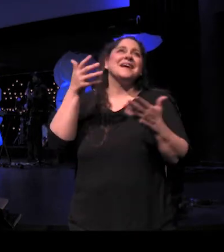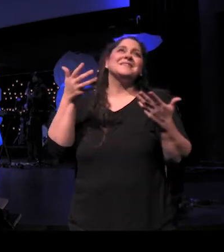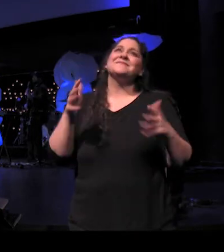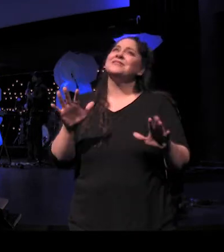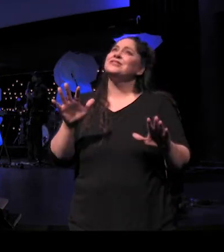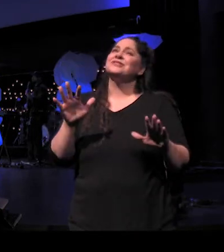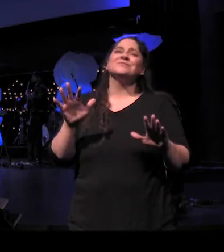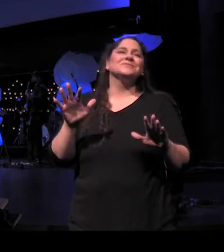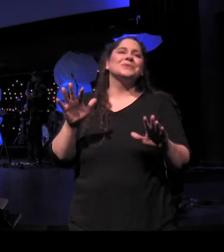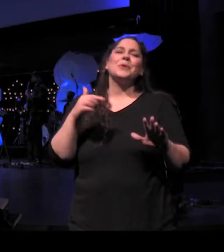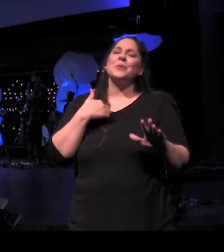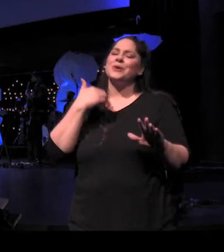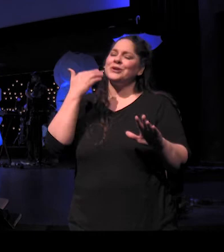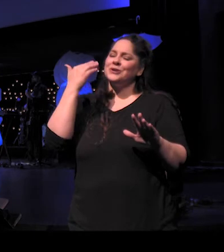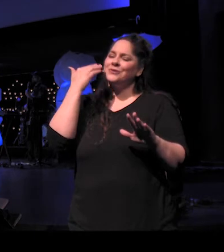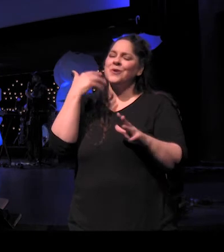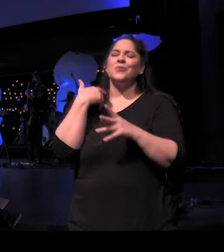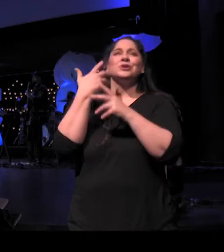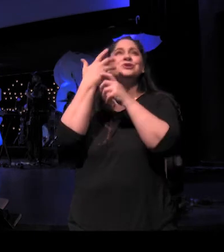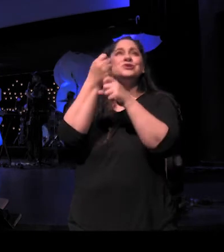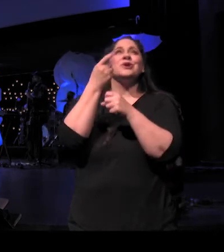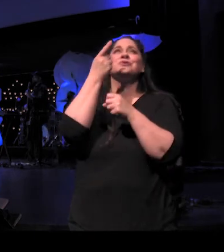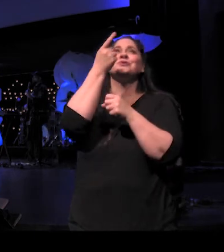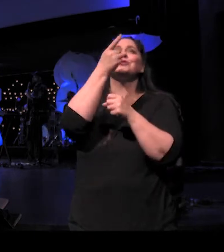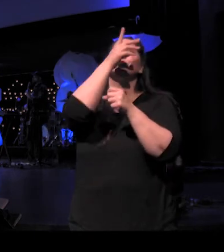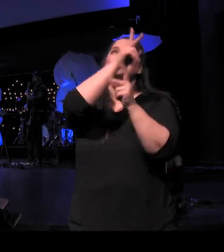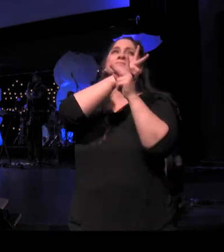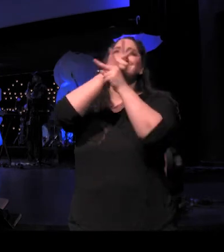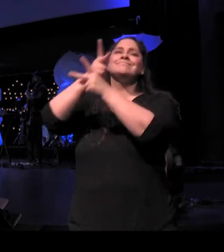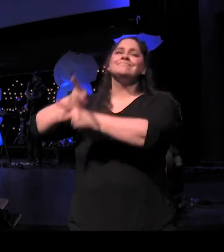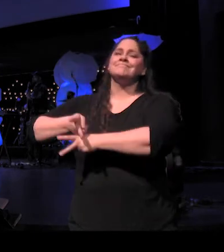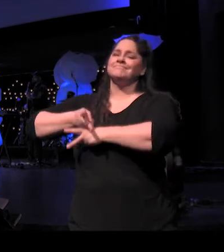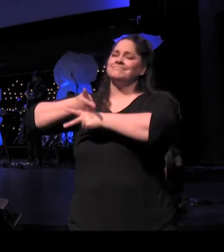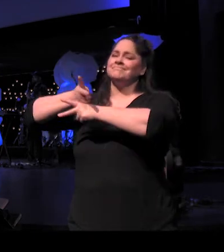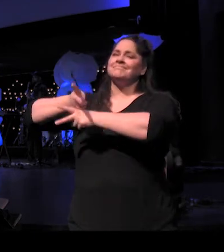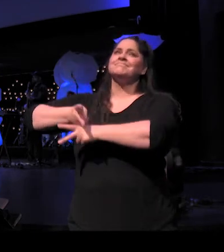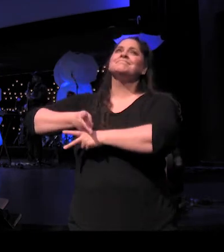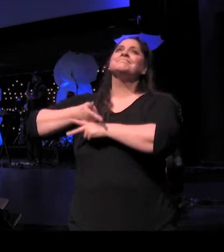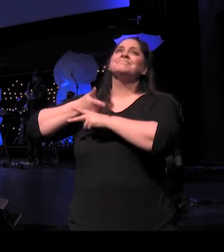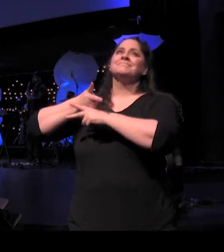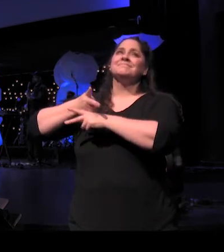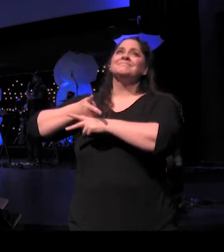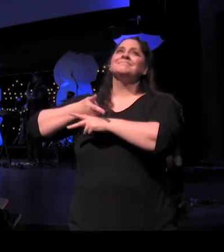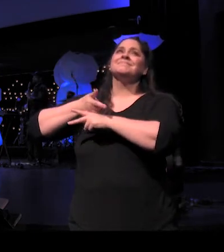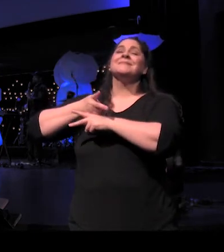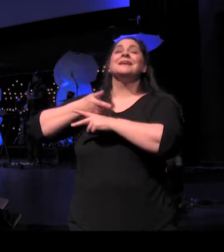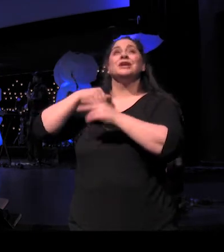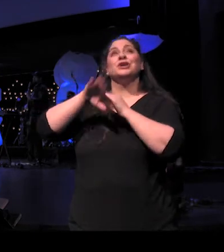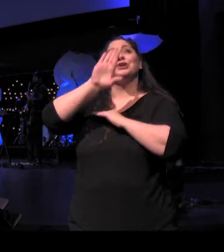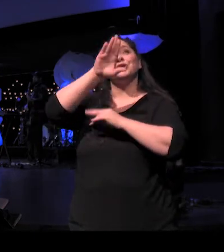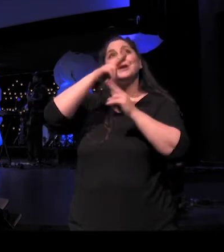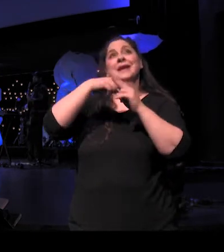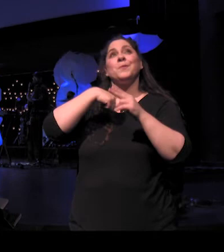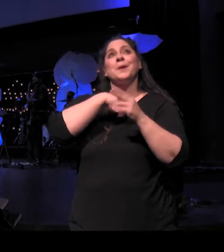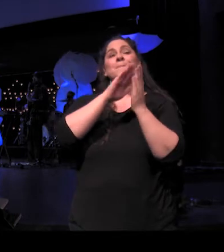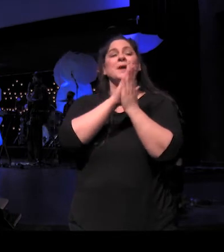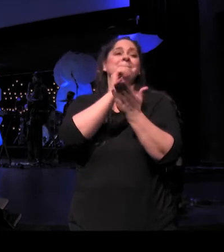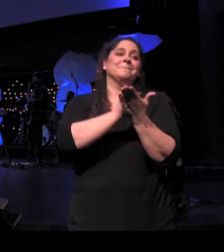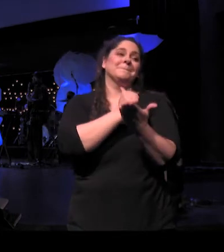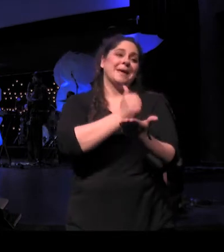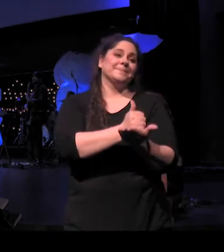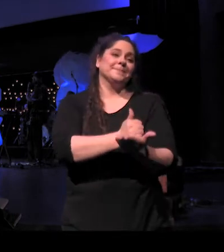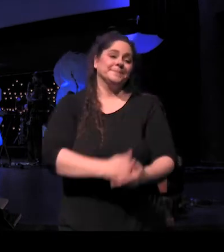We trust you with our hearts. God, I trust that they are in your careful hands. It's in your name we pray. Amen.